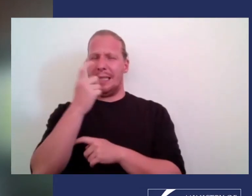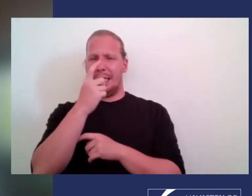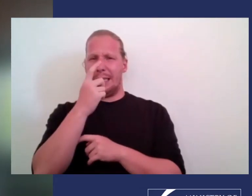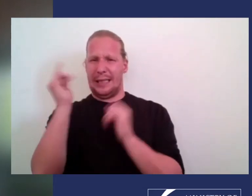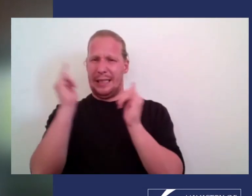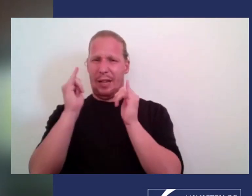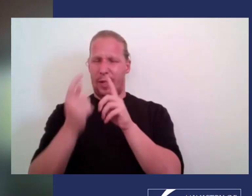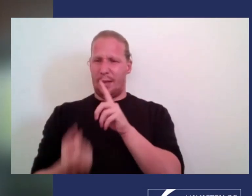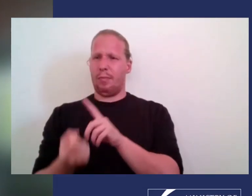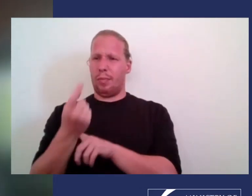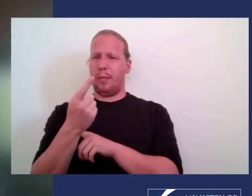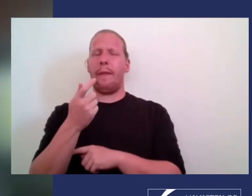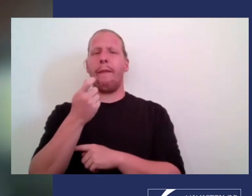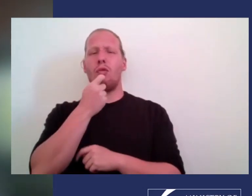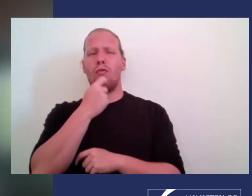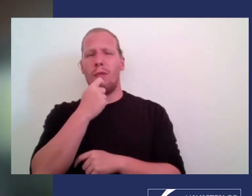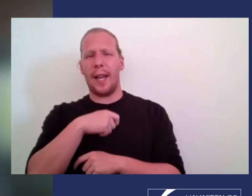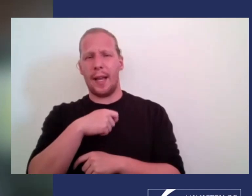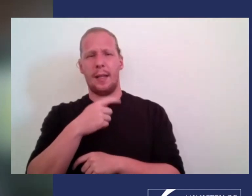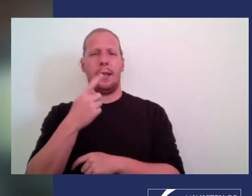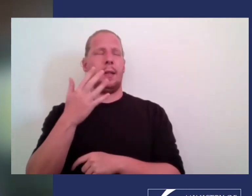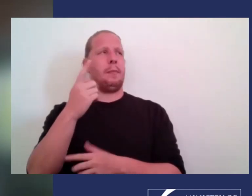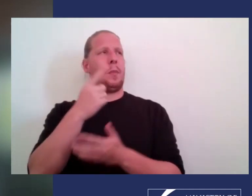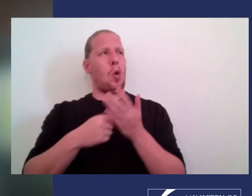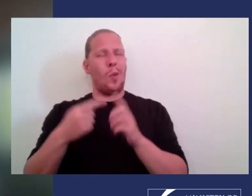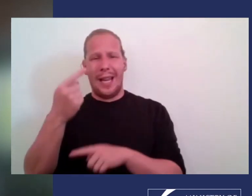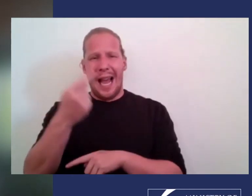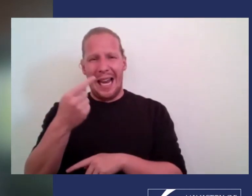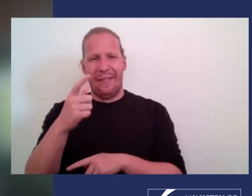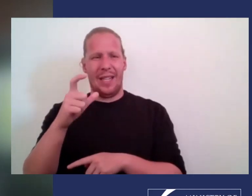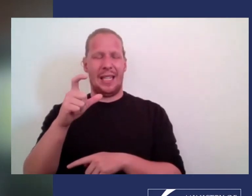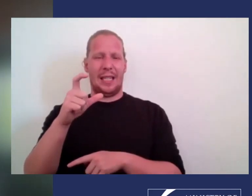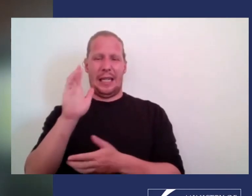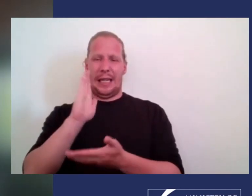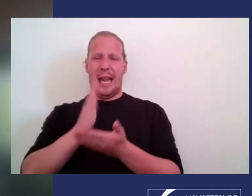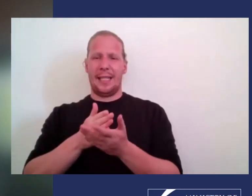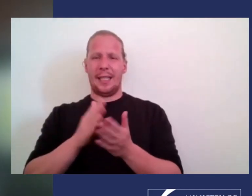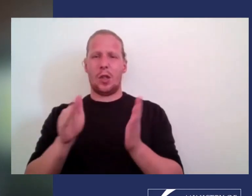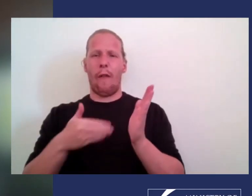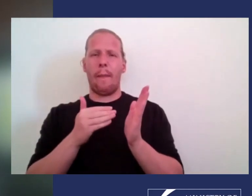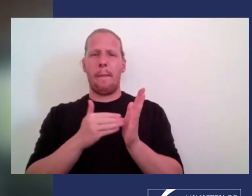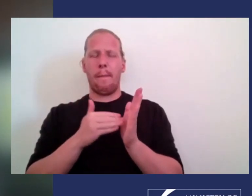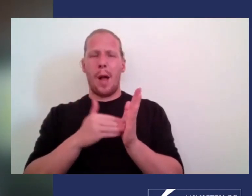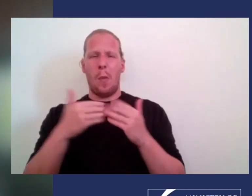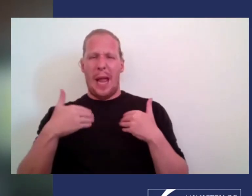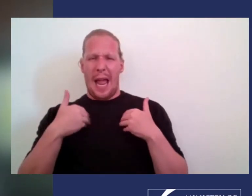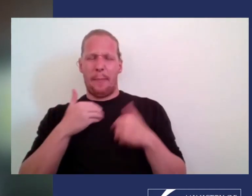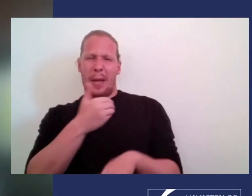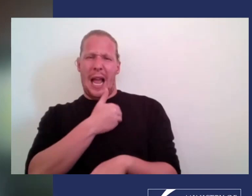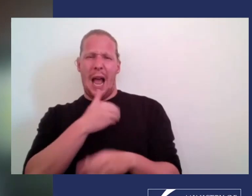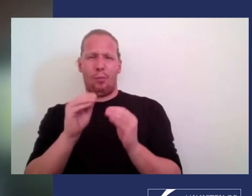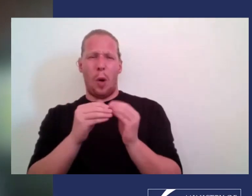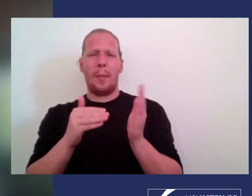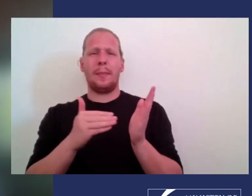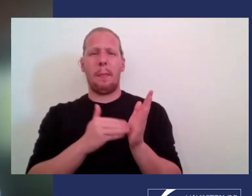been only 11 cases of myocarditis, which is what everyone's worried about, reported in the US in 5